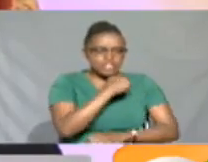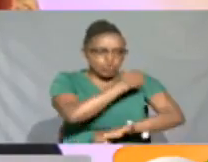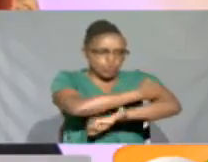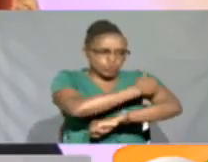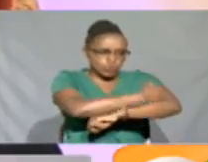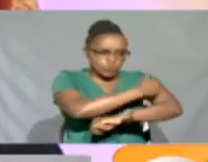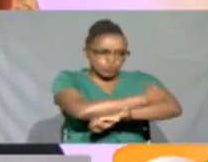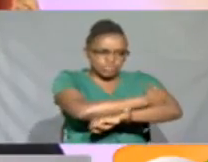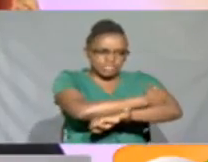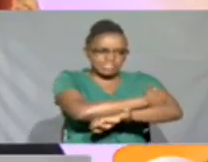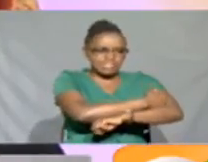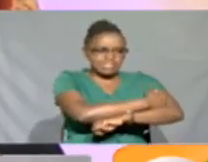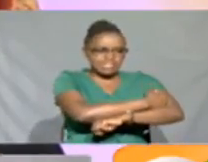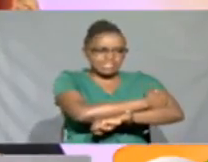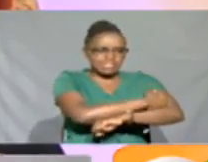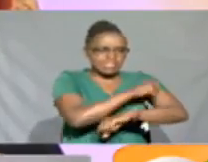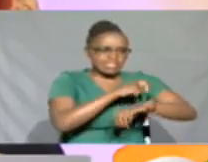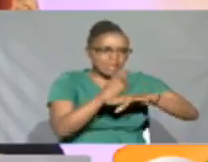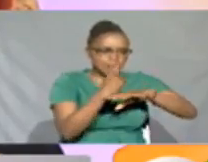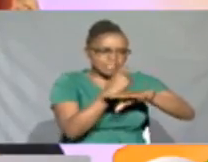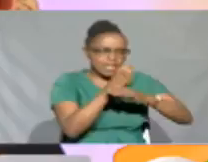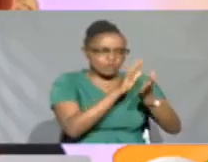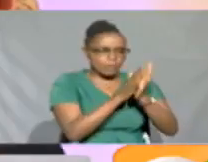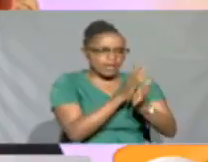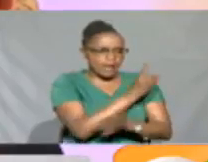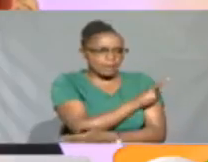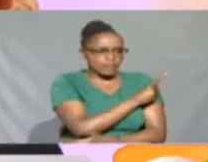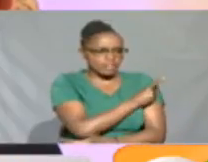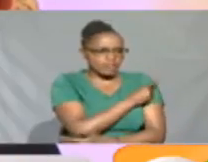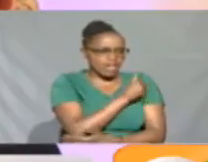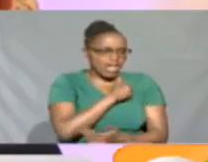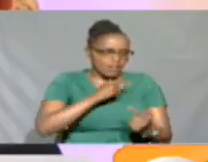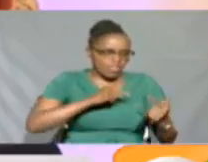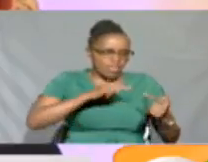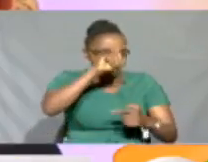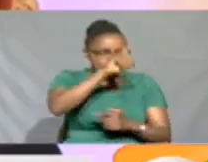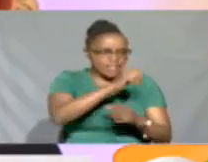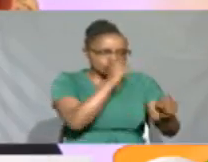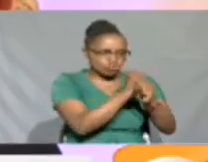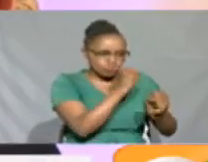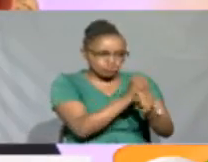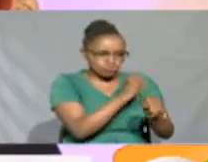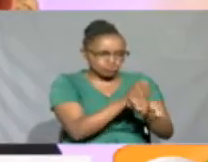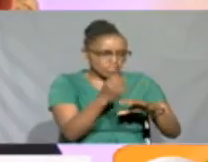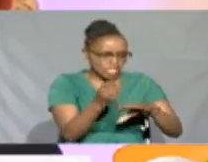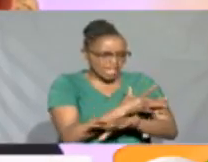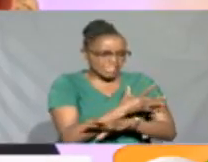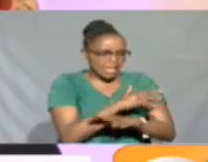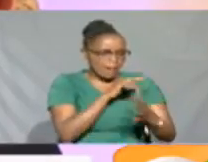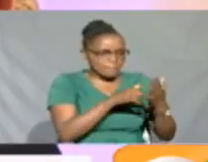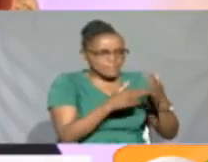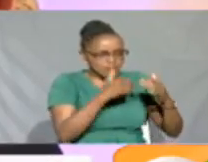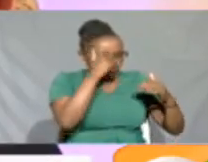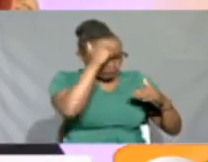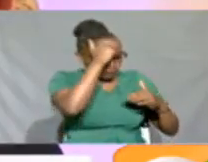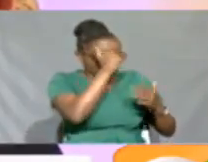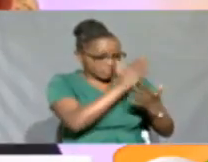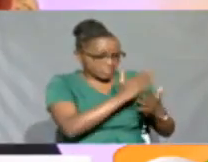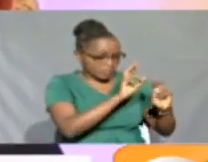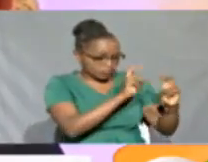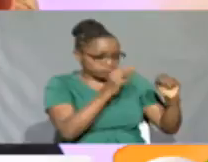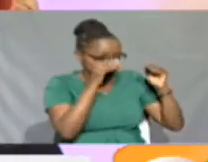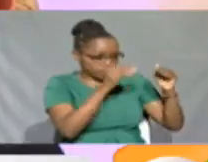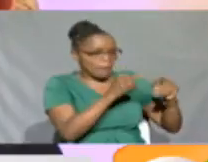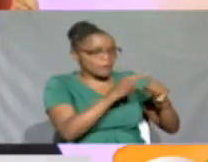as a training to become a doctor, there's a rotation that you have to do in cancer. So with that, there is